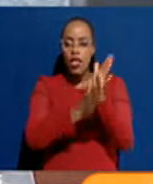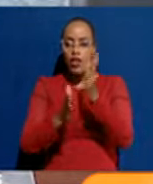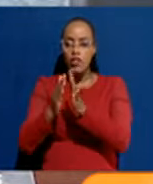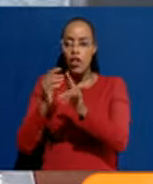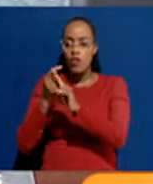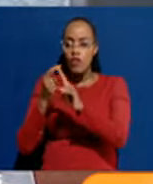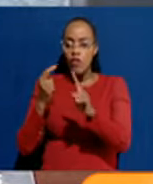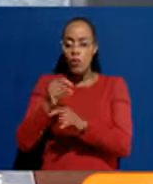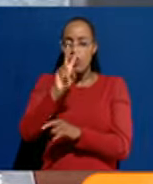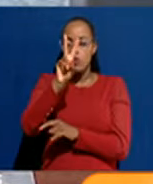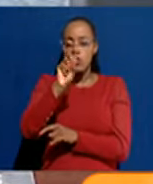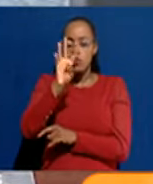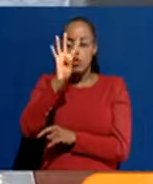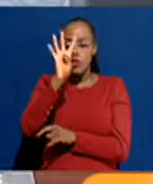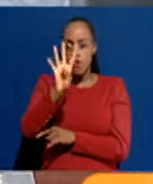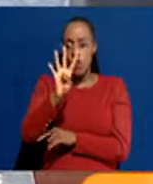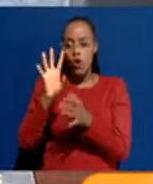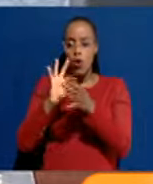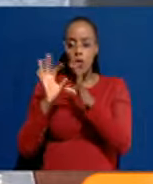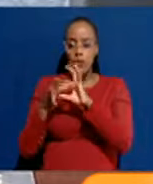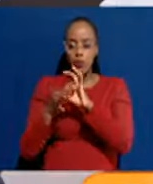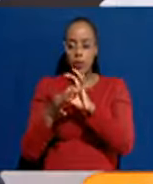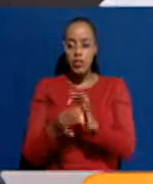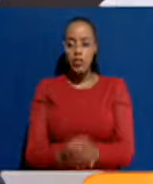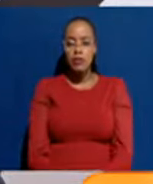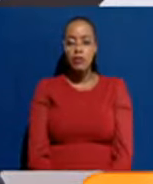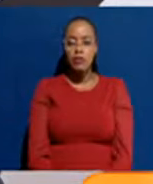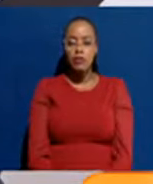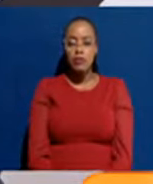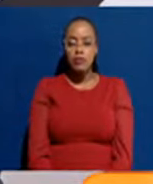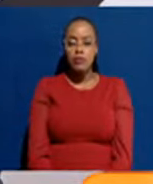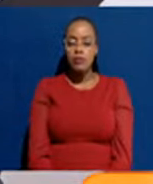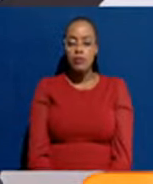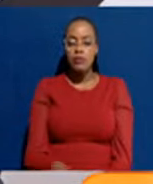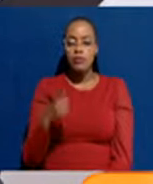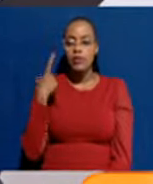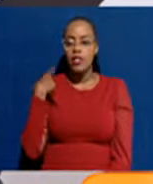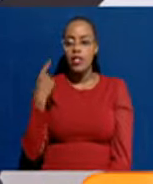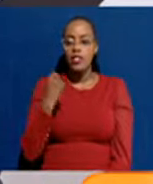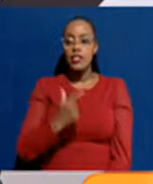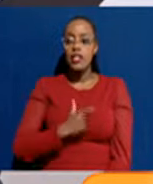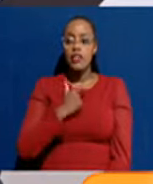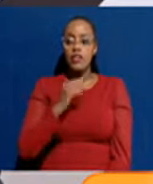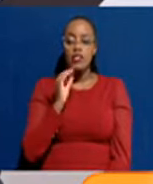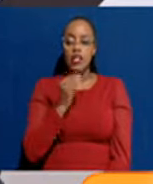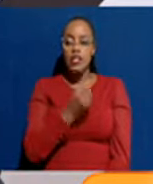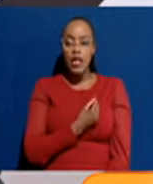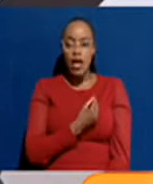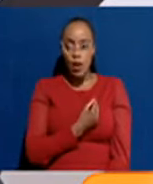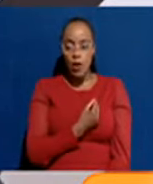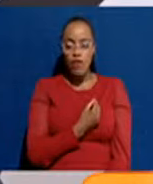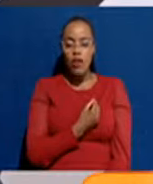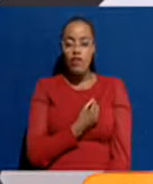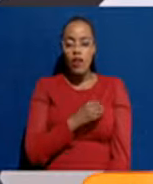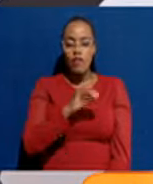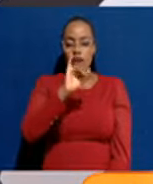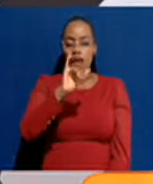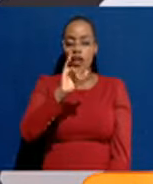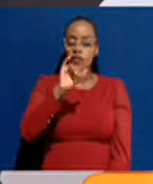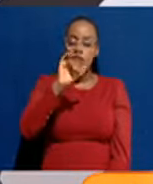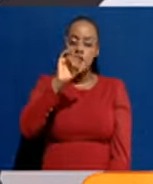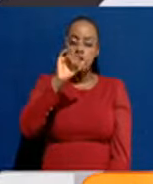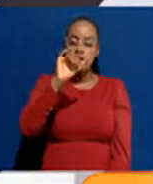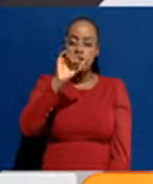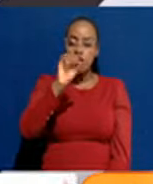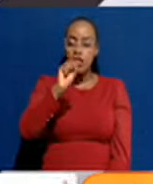Paris 2024 Olympics. In our recent visit to Lausanne, IOC, we had discussions